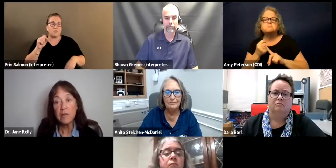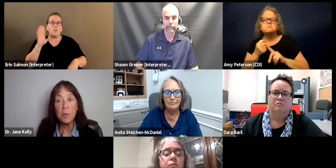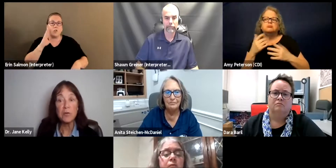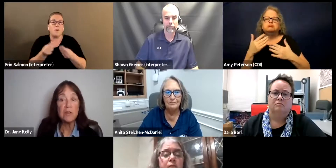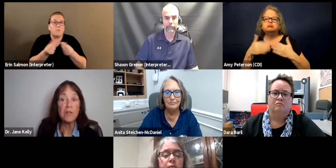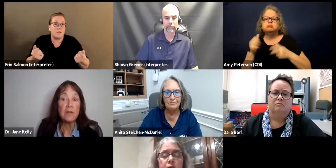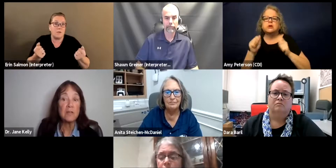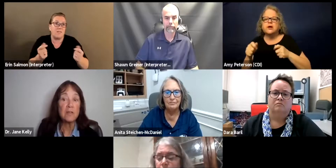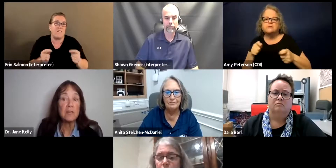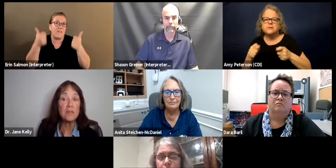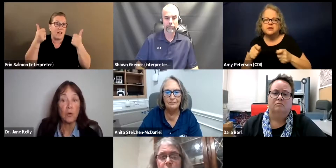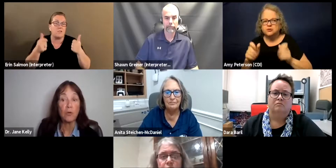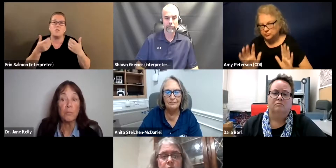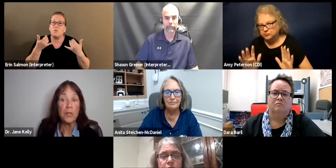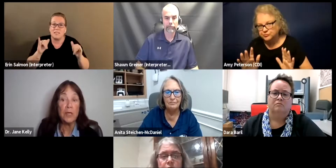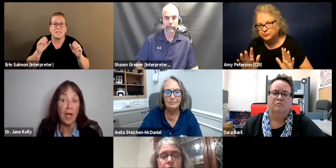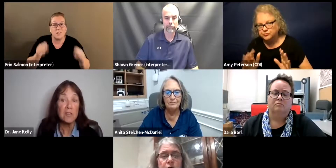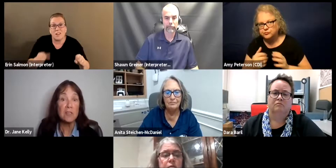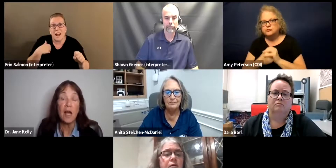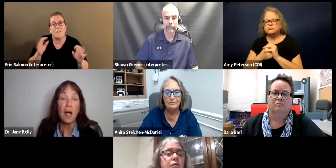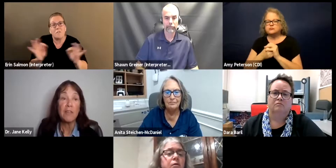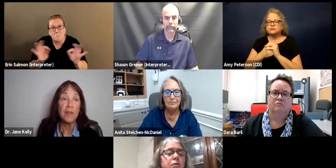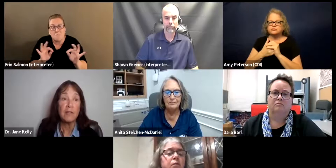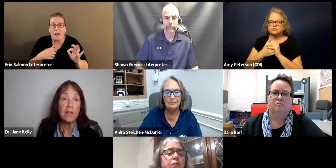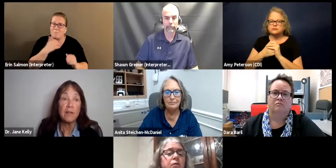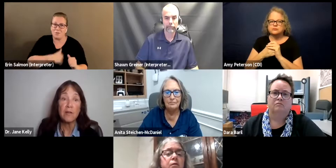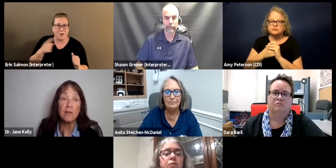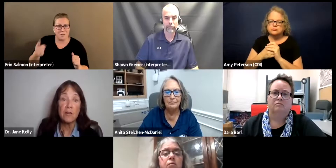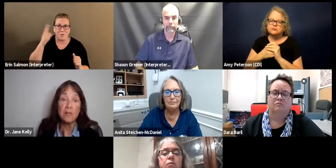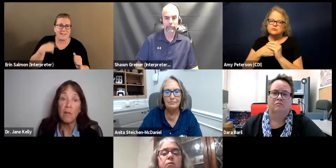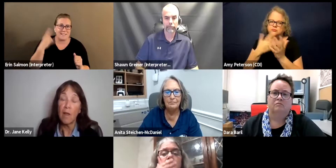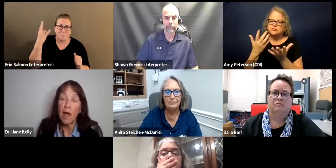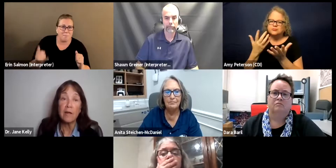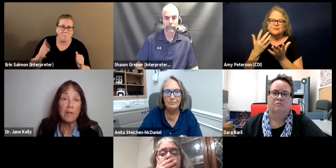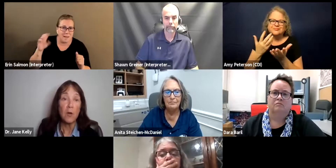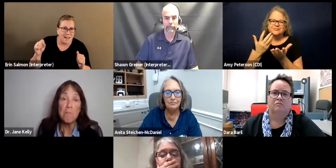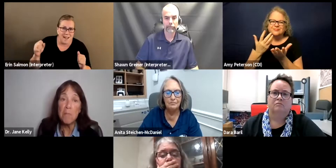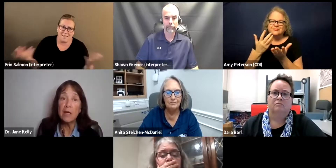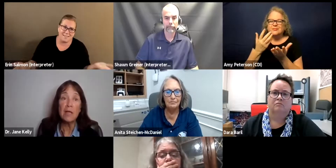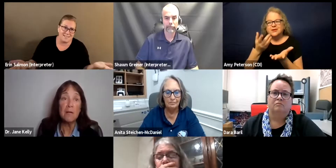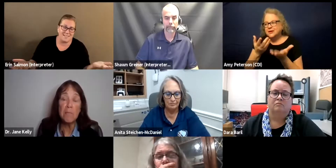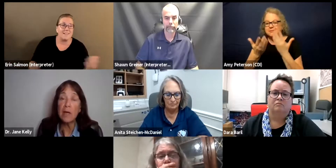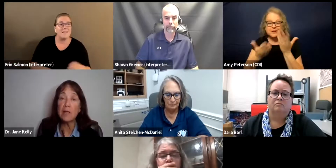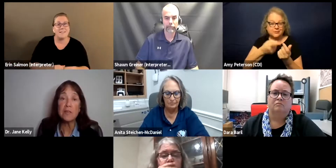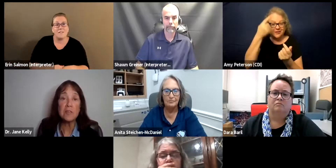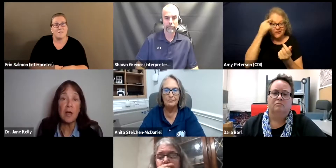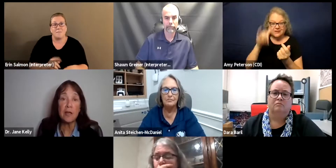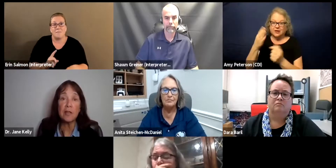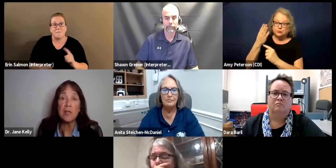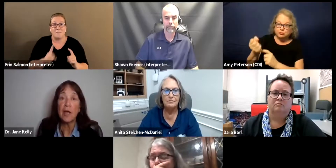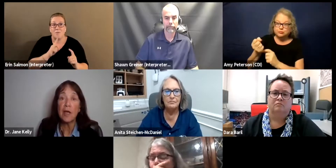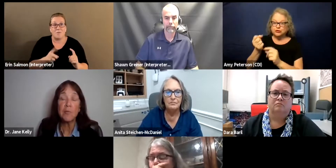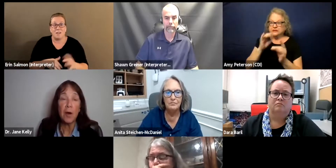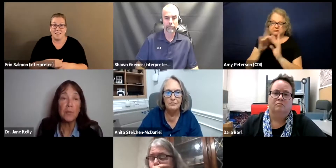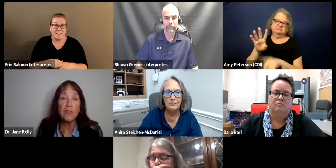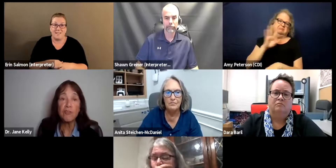sorry that this person thinks that this is total BS. I think that there are many, many